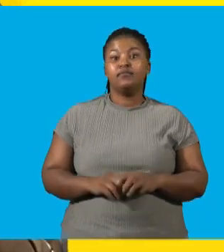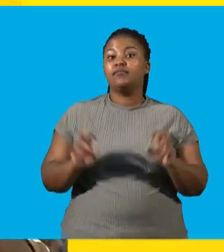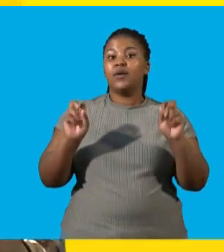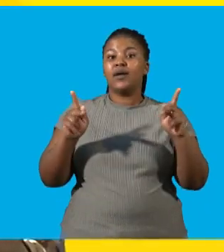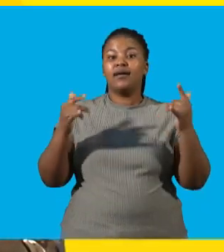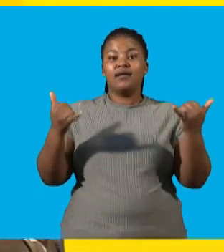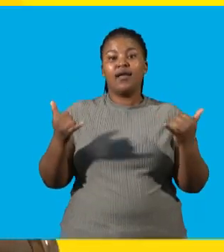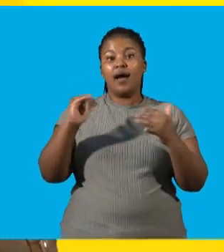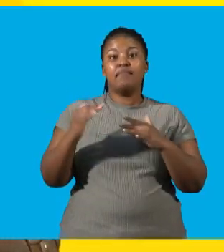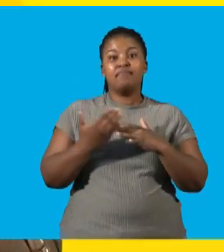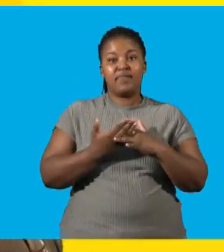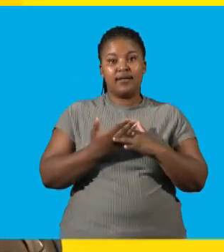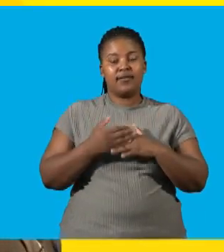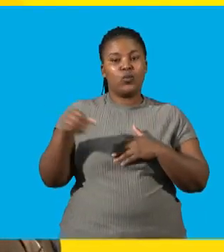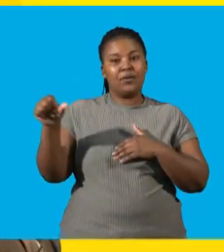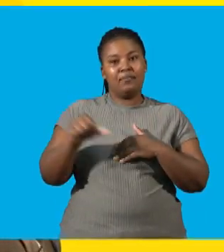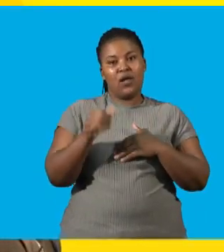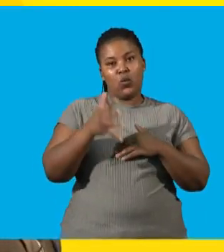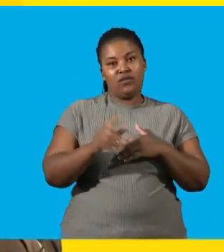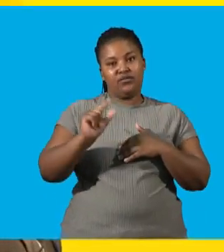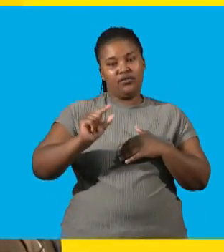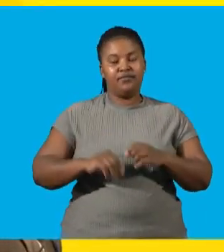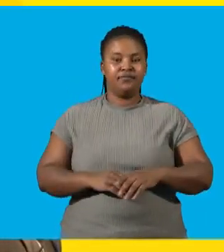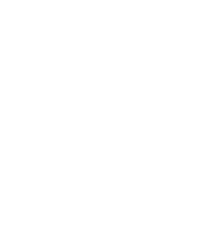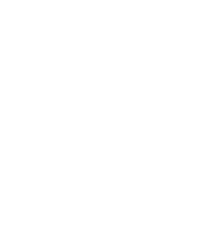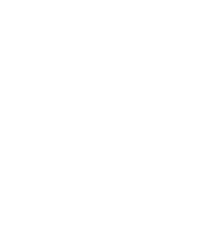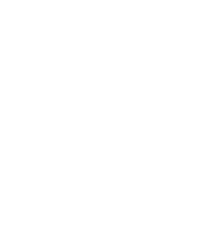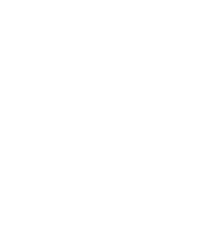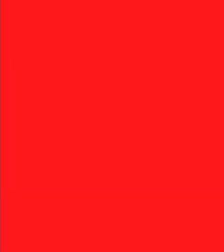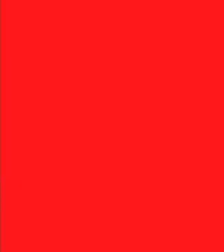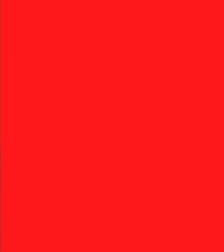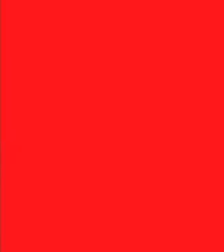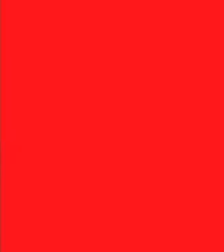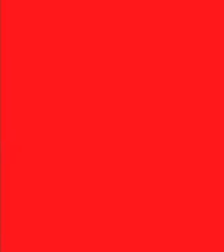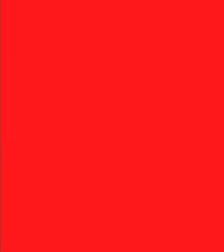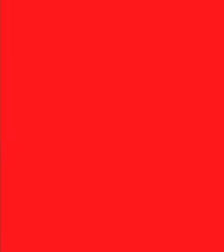let us take a short ad break. We'll be right back.